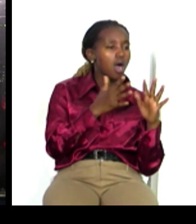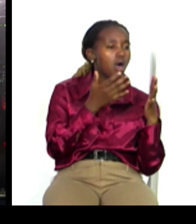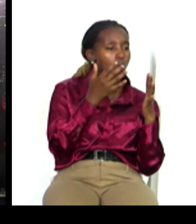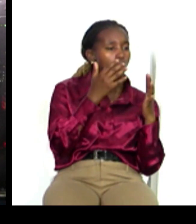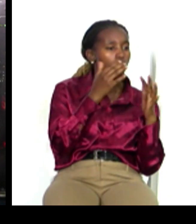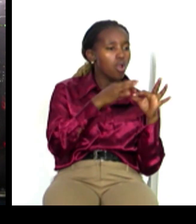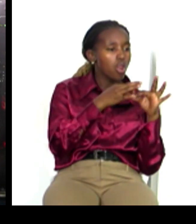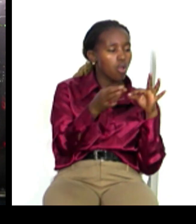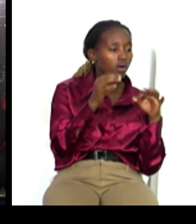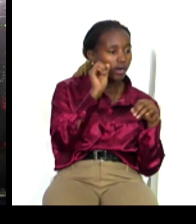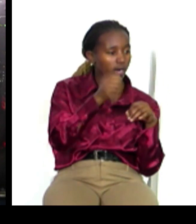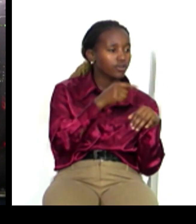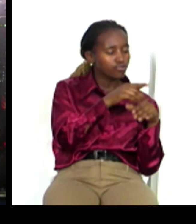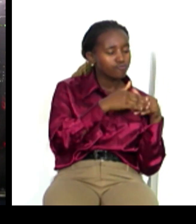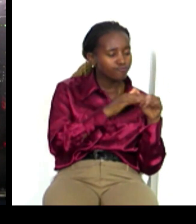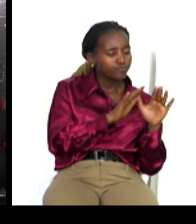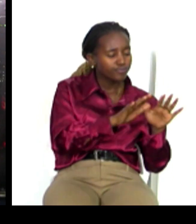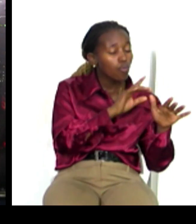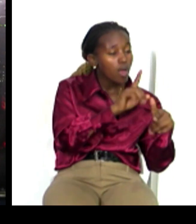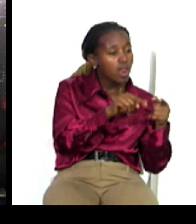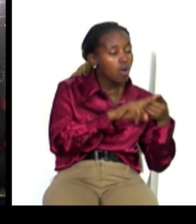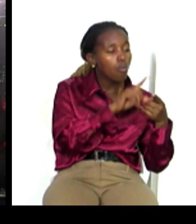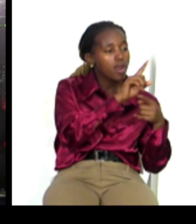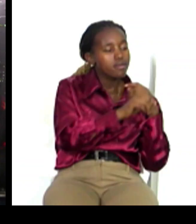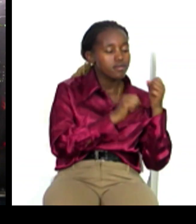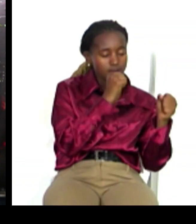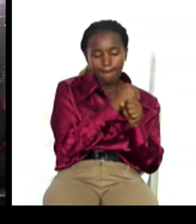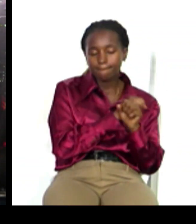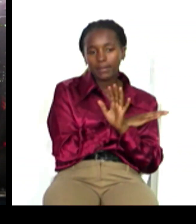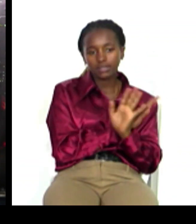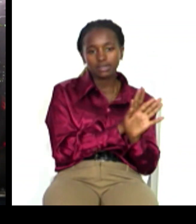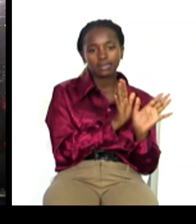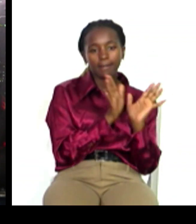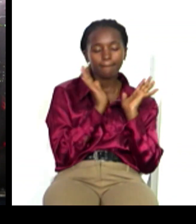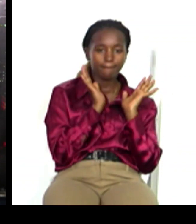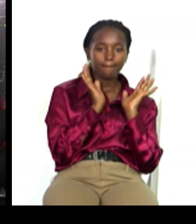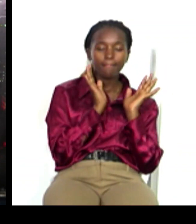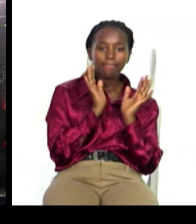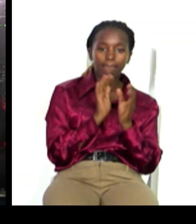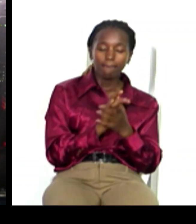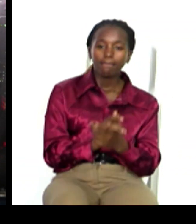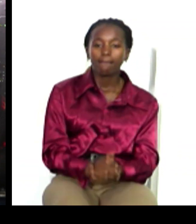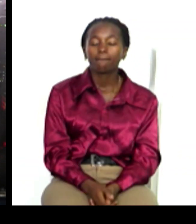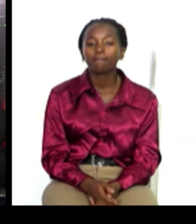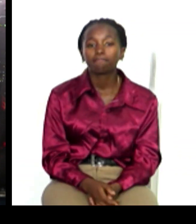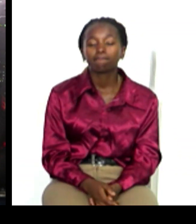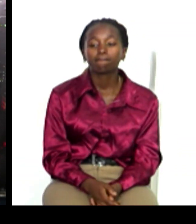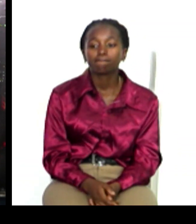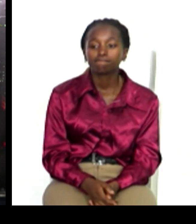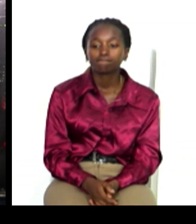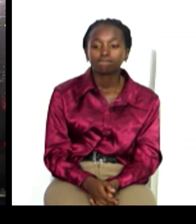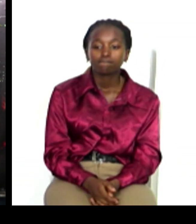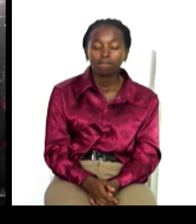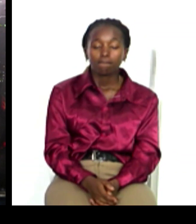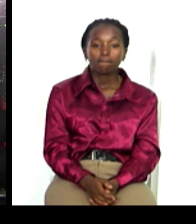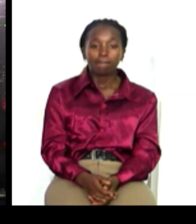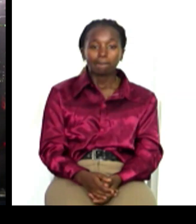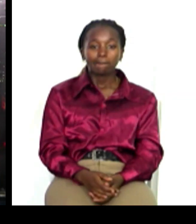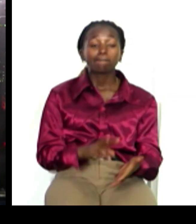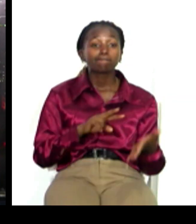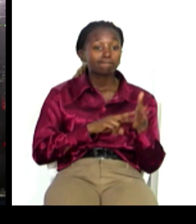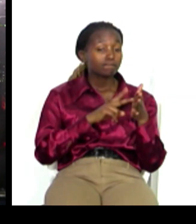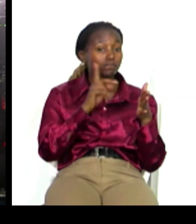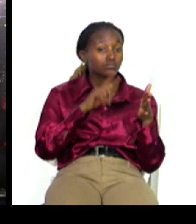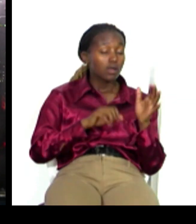years? no, for only 1 year. 1 year. You can just push it for 1 year, not more than 1 year. So we are slowly getting into